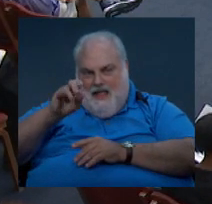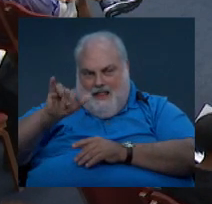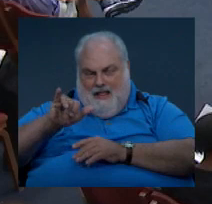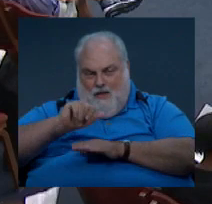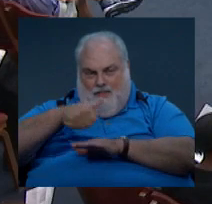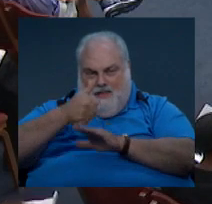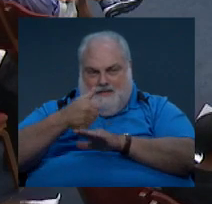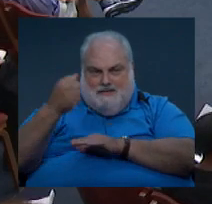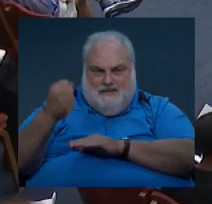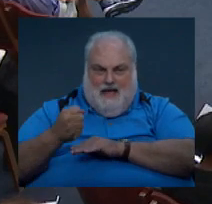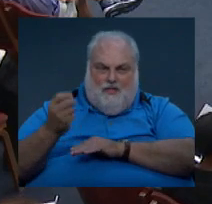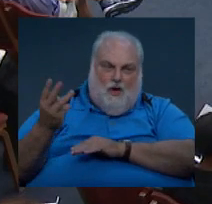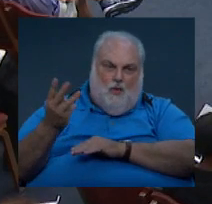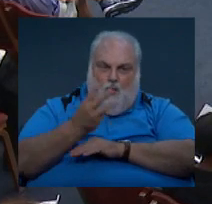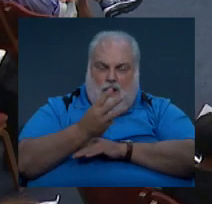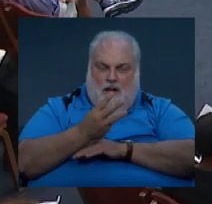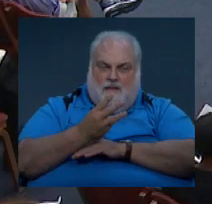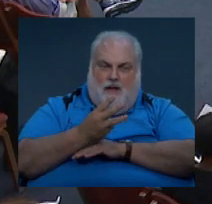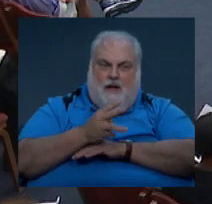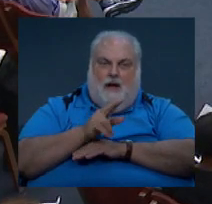located southwest of